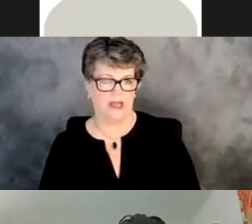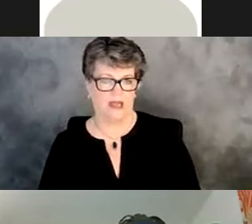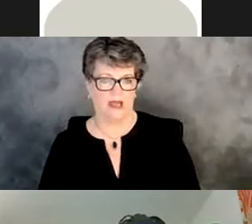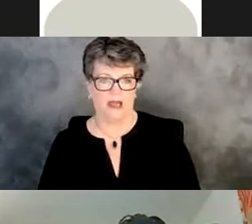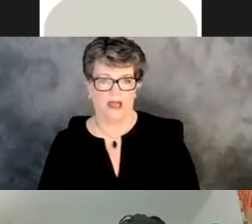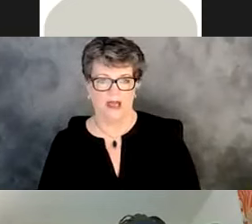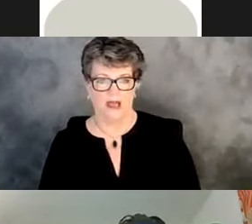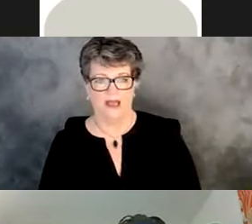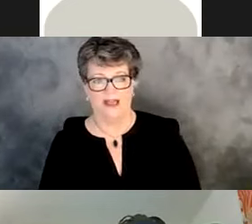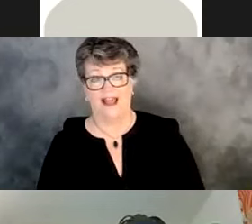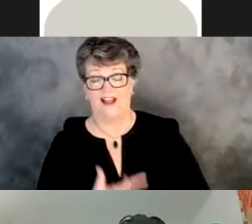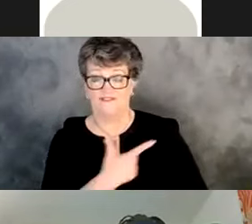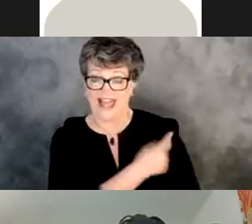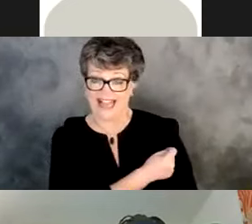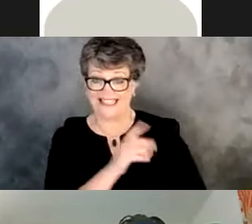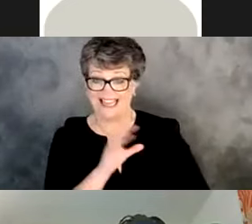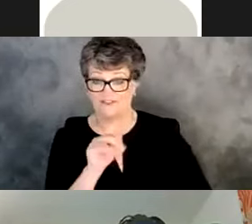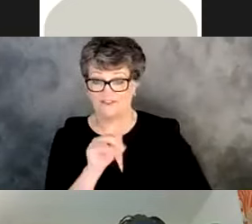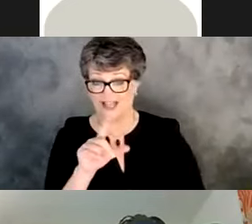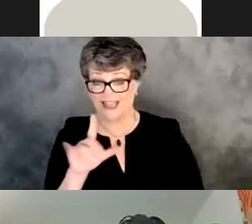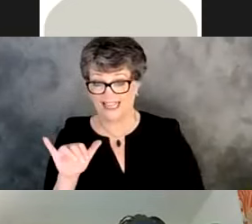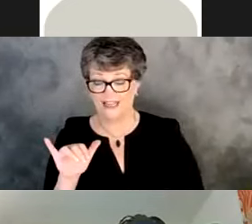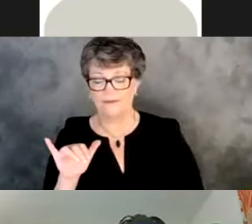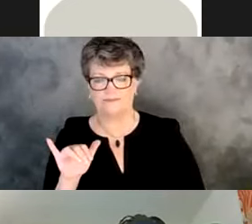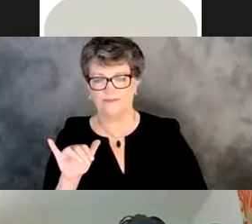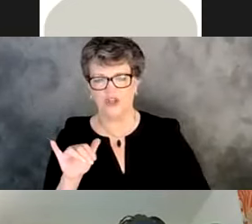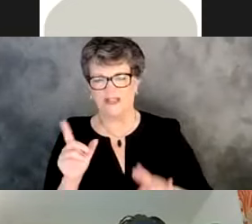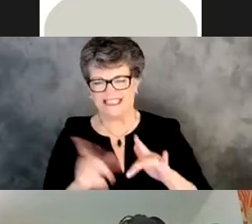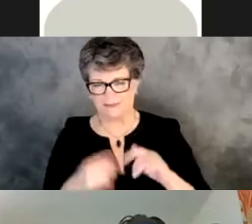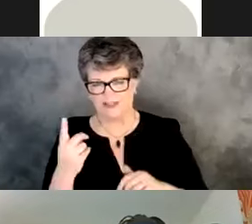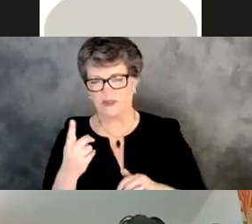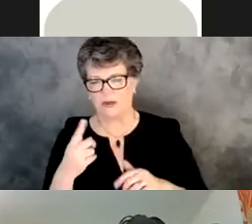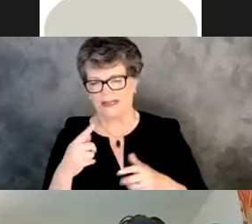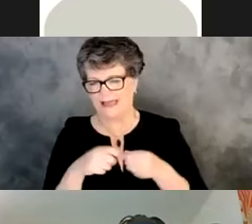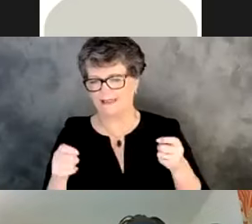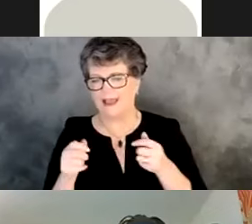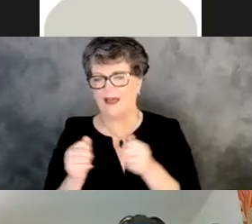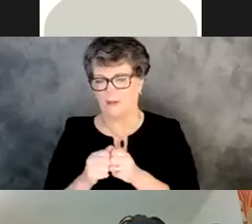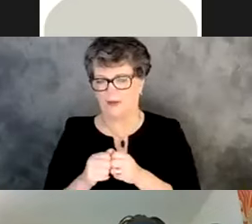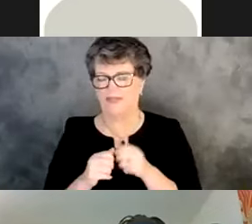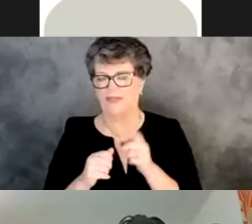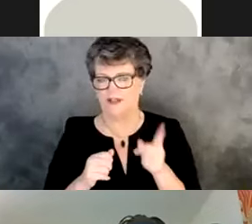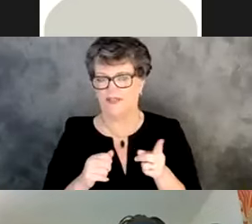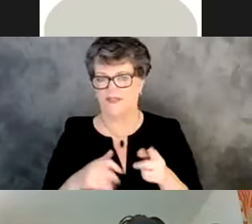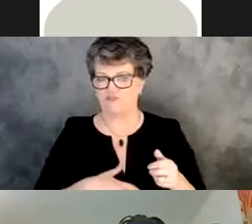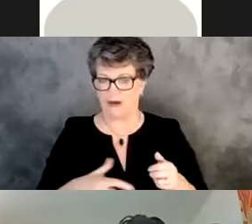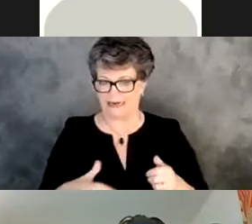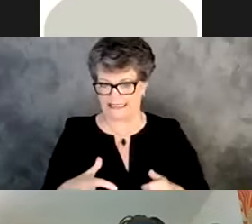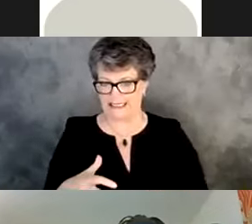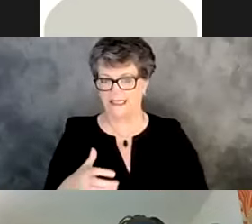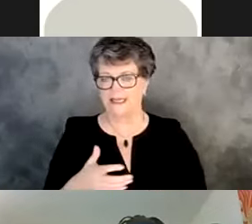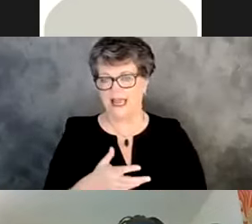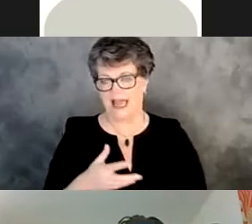So vaccine and fertility, you can skip to this one because I'll tie that with the pregnancy